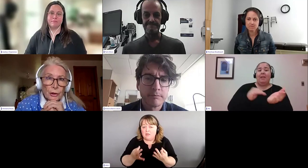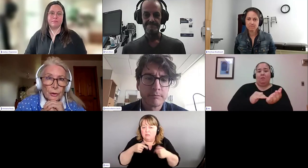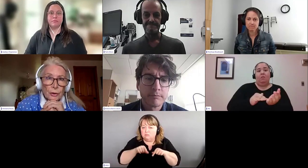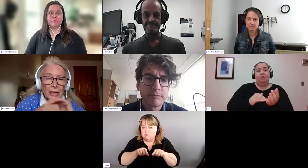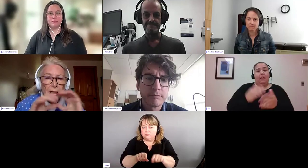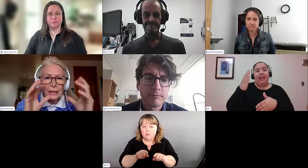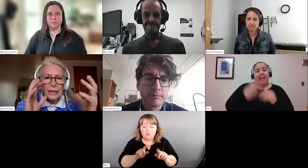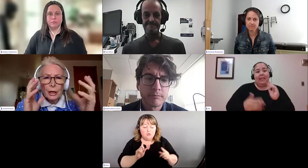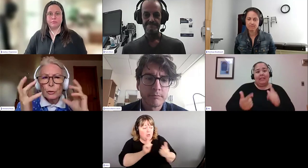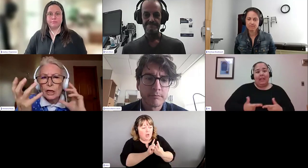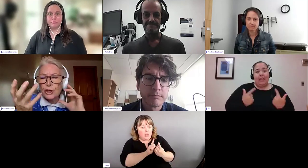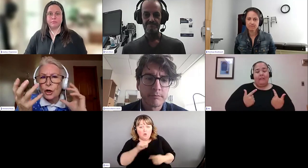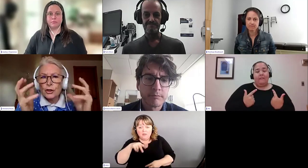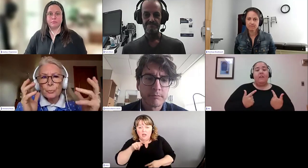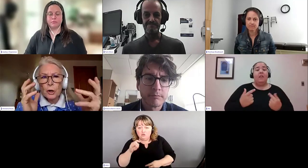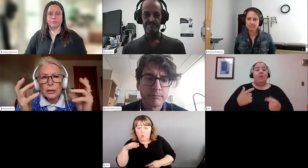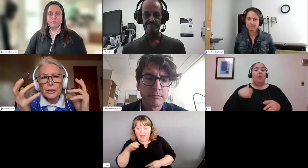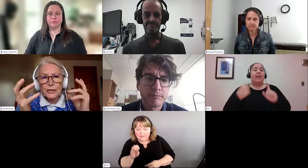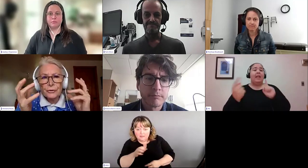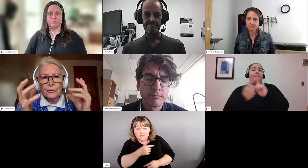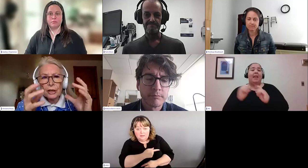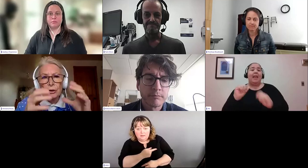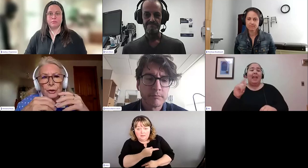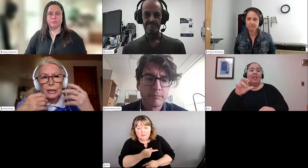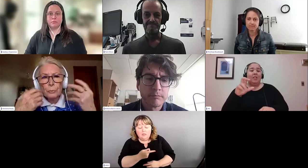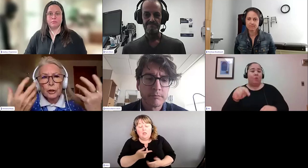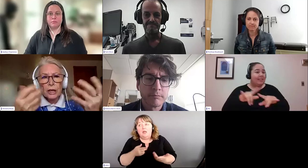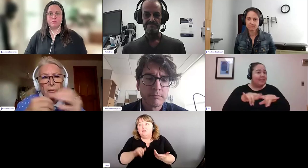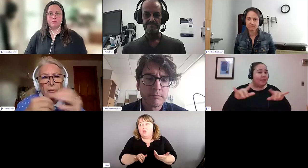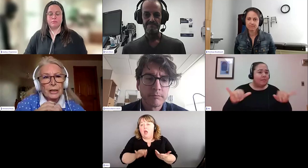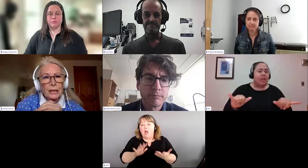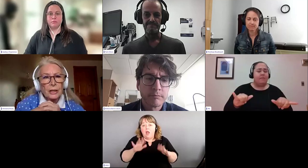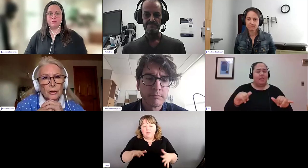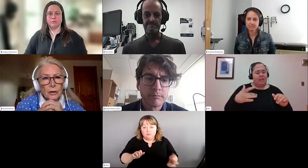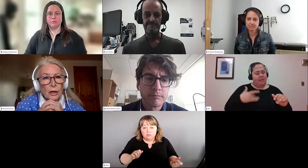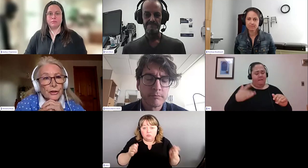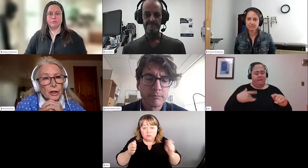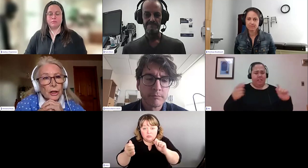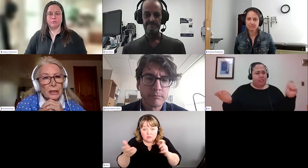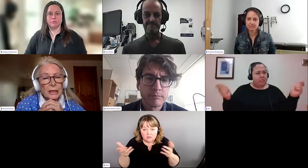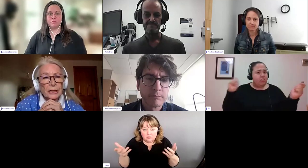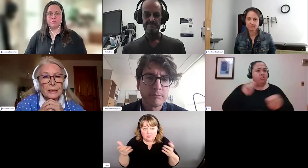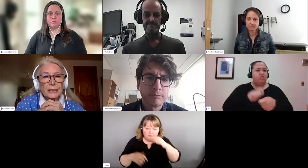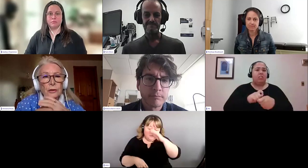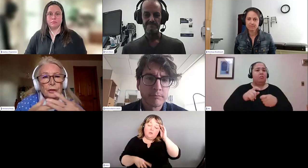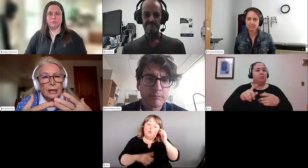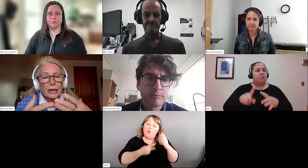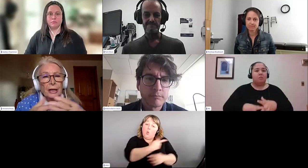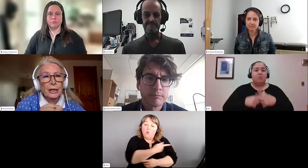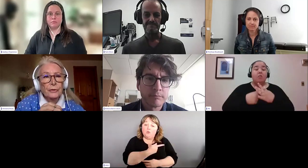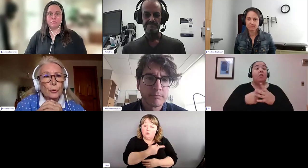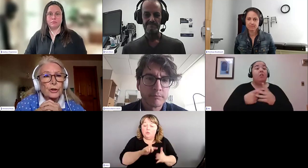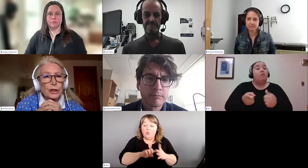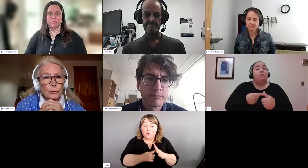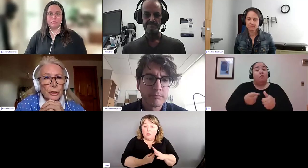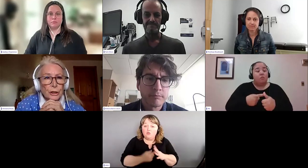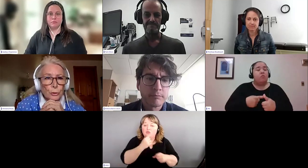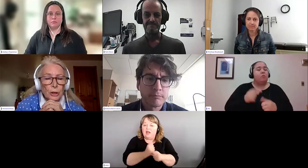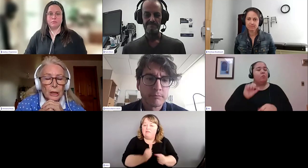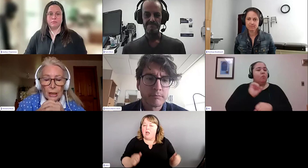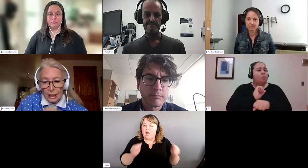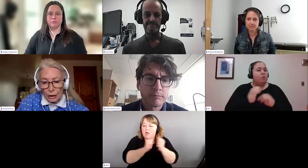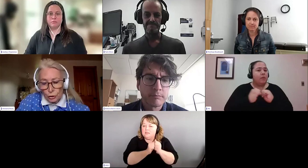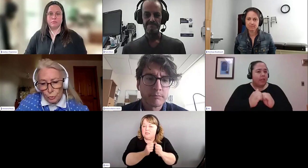at about the same time, there was a change that took place. First of all, we worked together at the clinic.